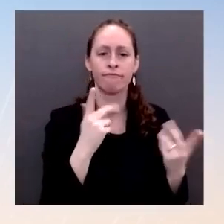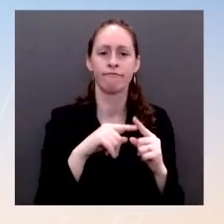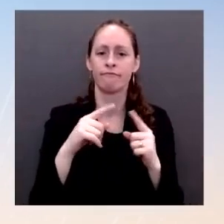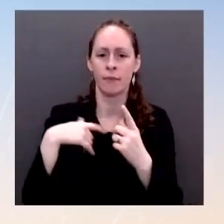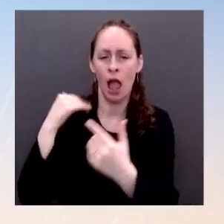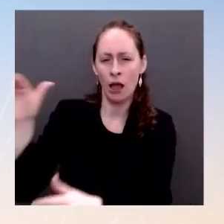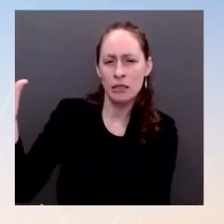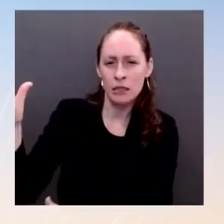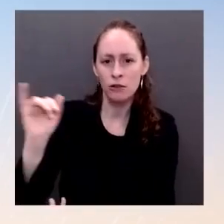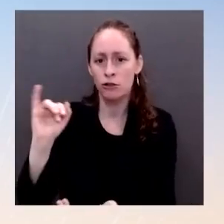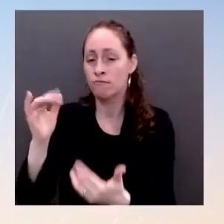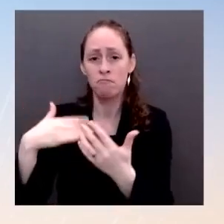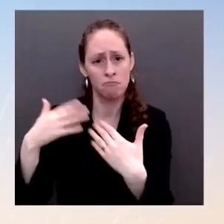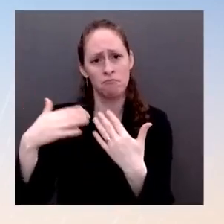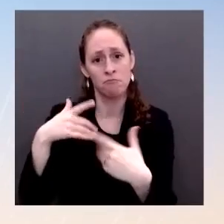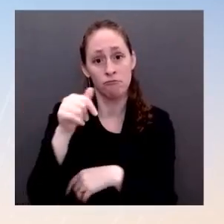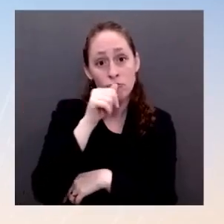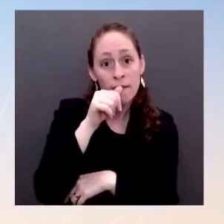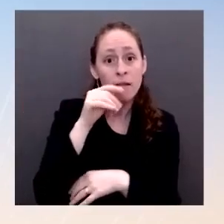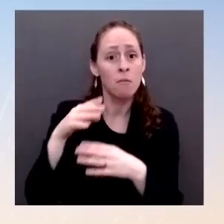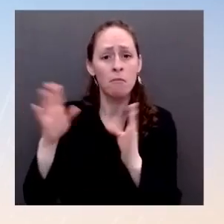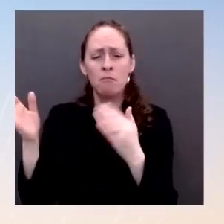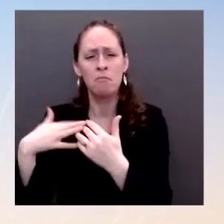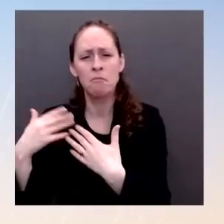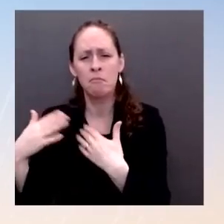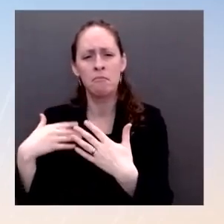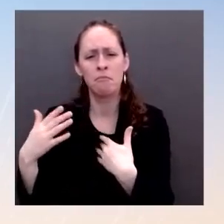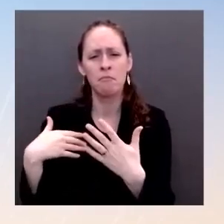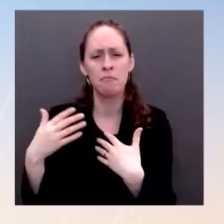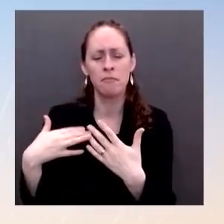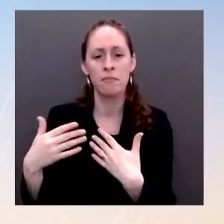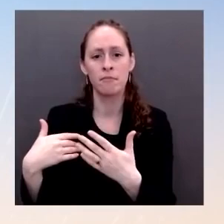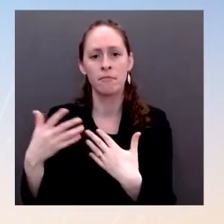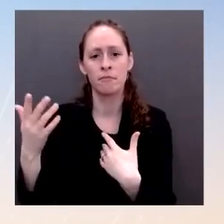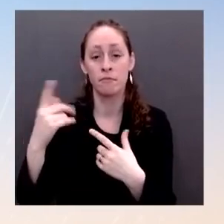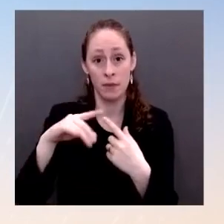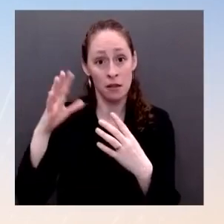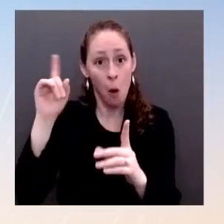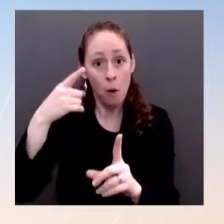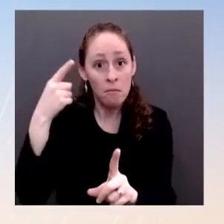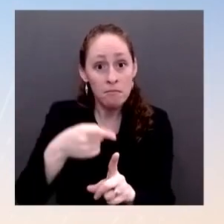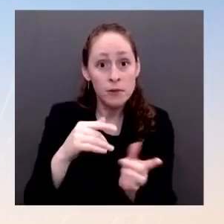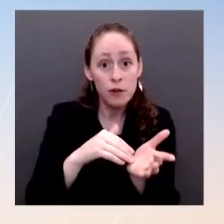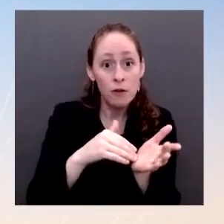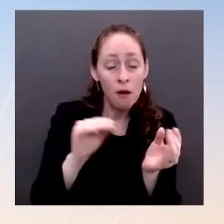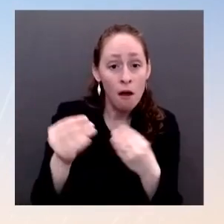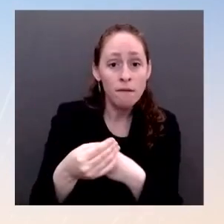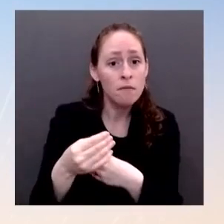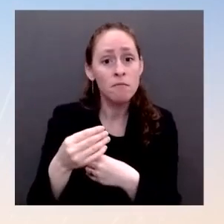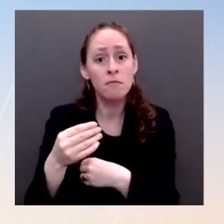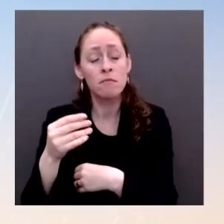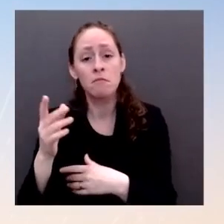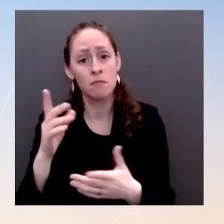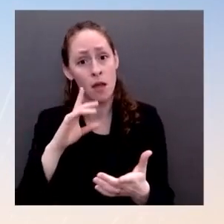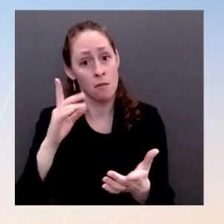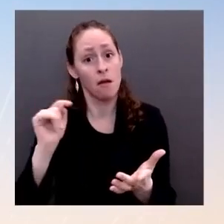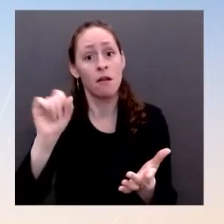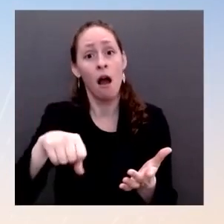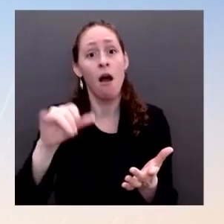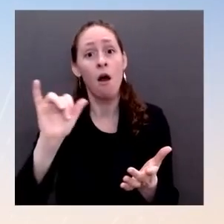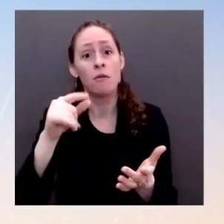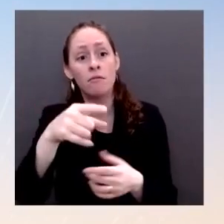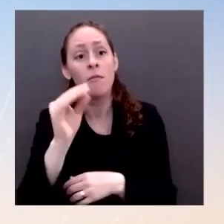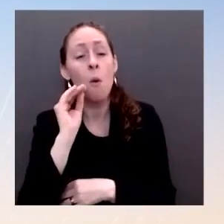in doctor's office, but also at-home tests as well. The Federal Reserve issued a report yesterday saying that